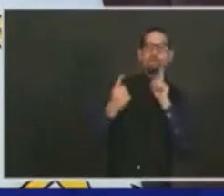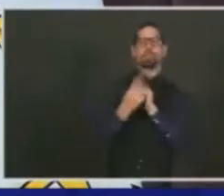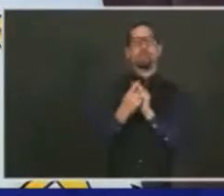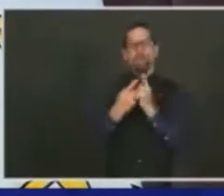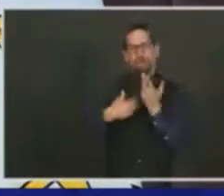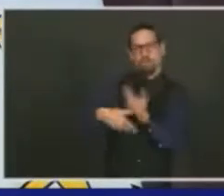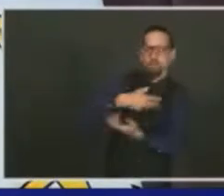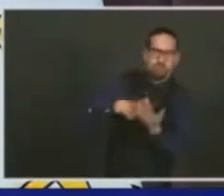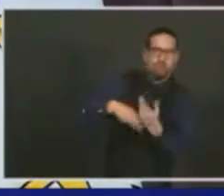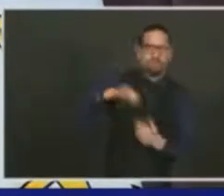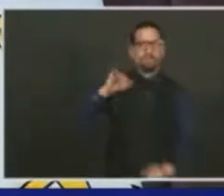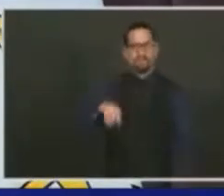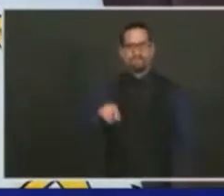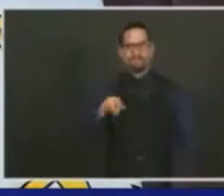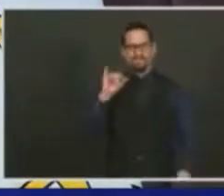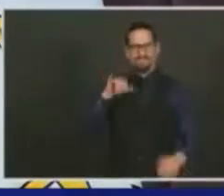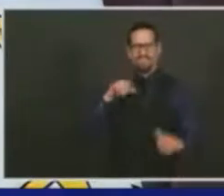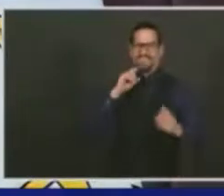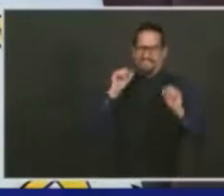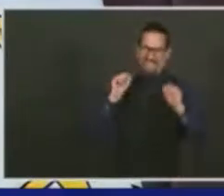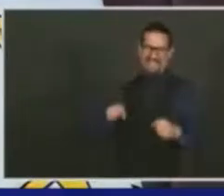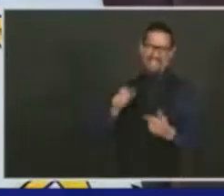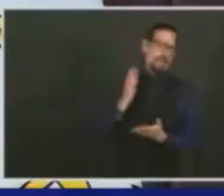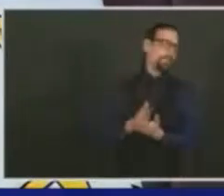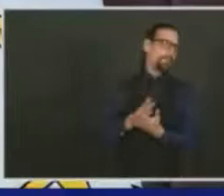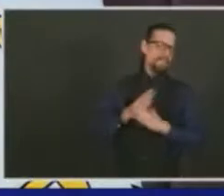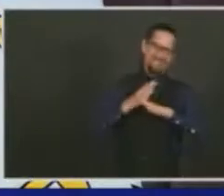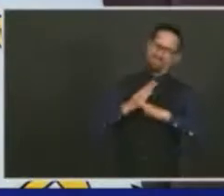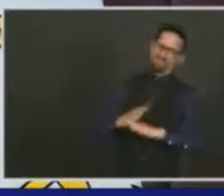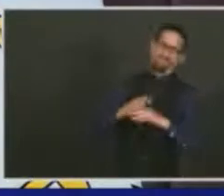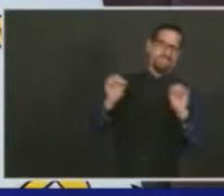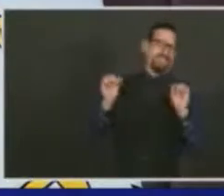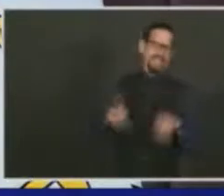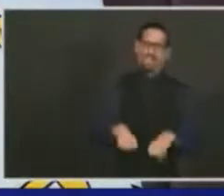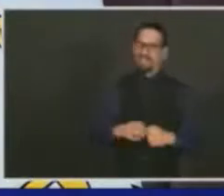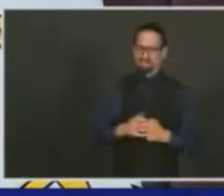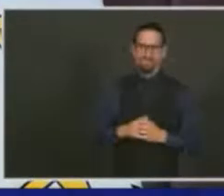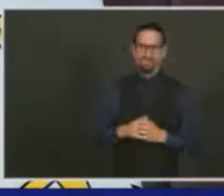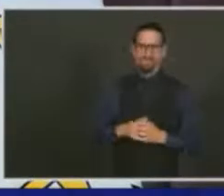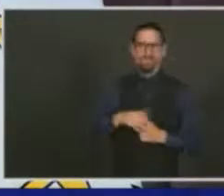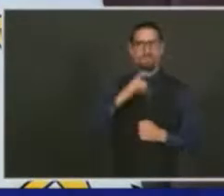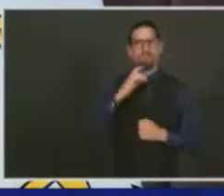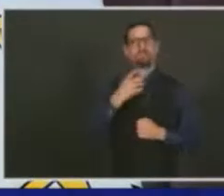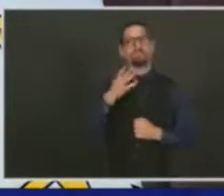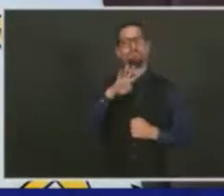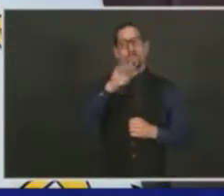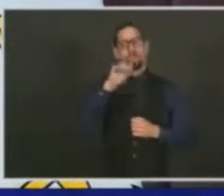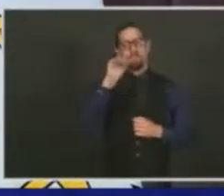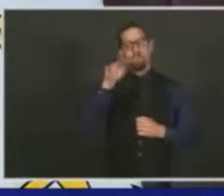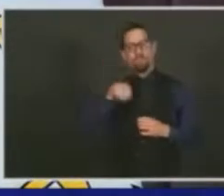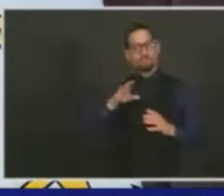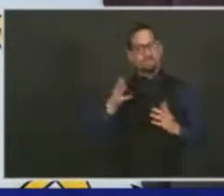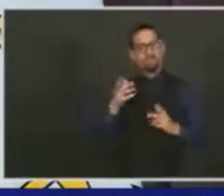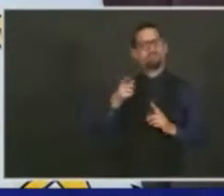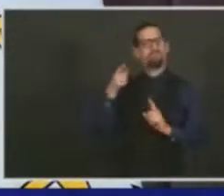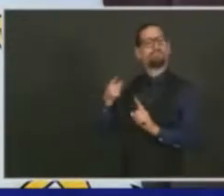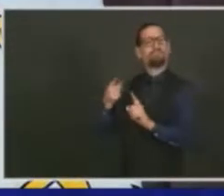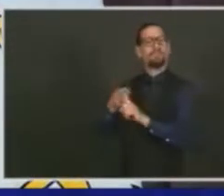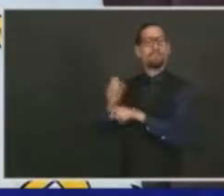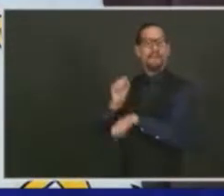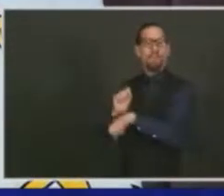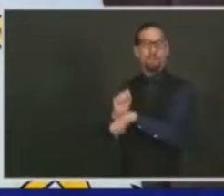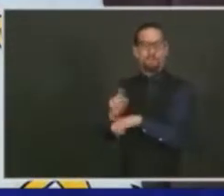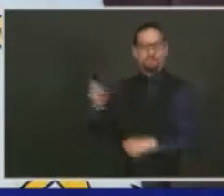stop this. Another trend we're seeing relates to work settings. Roughly 40% of our cases during the time period of the week that I mentioned,